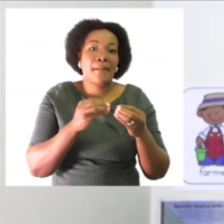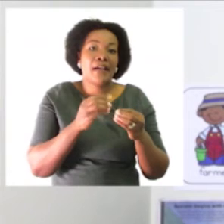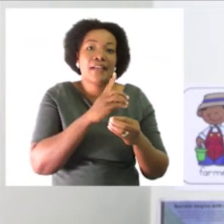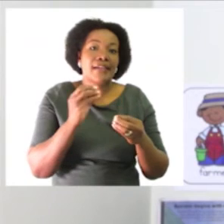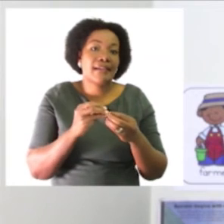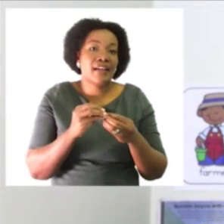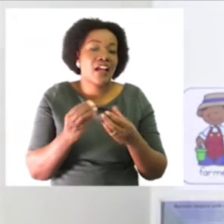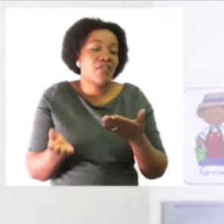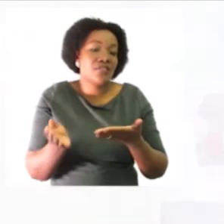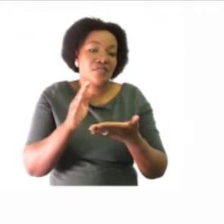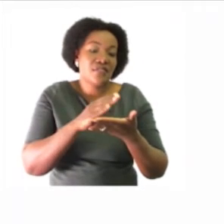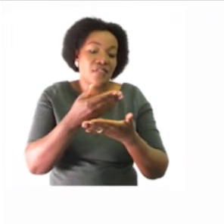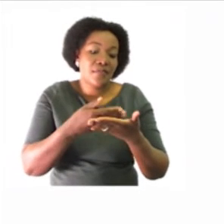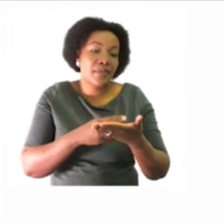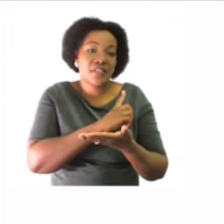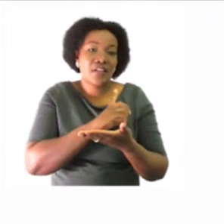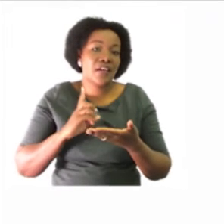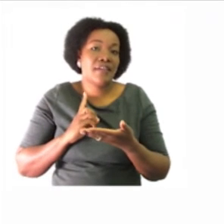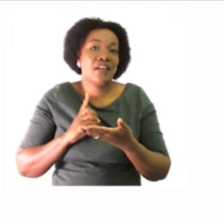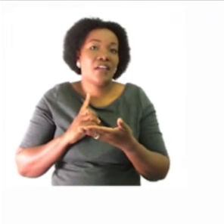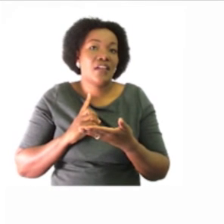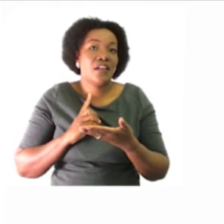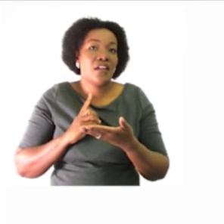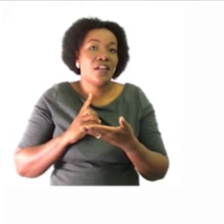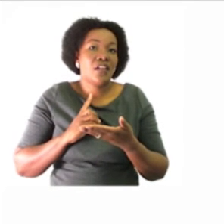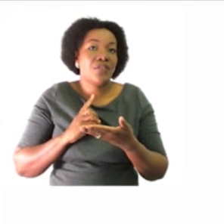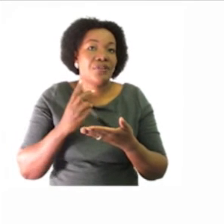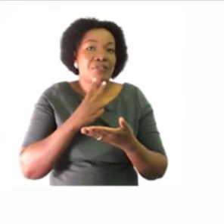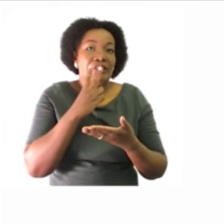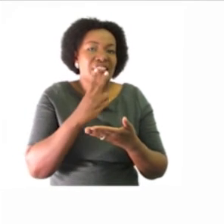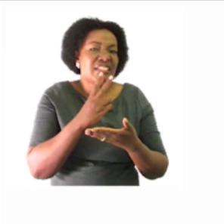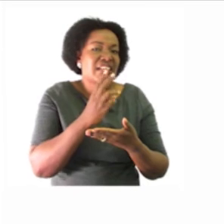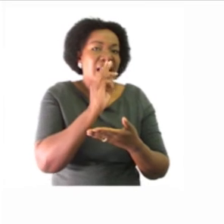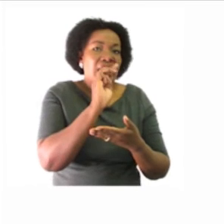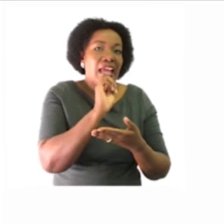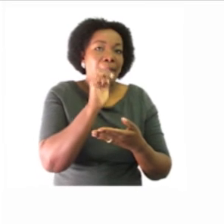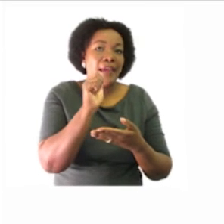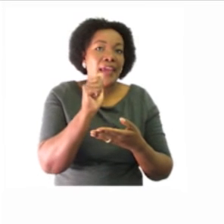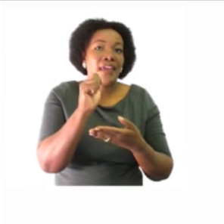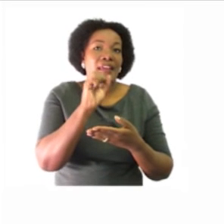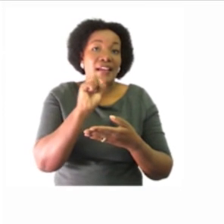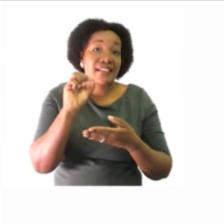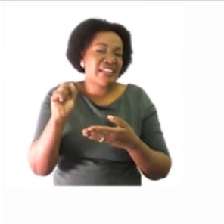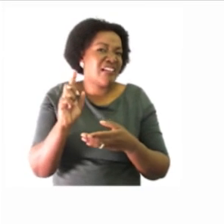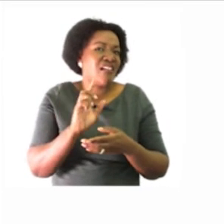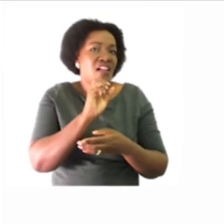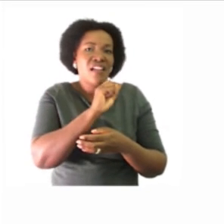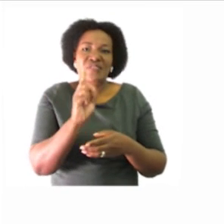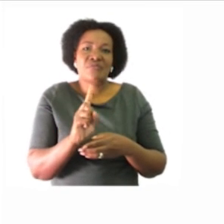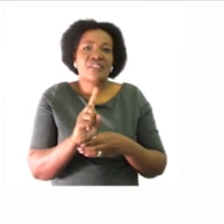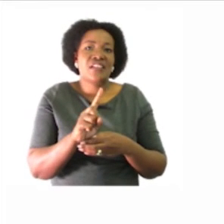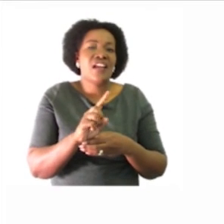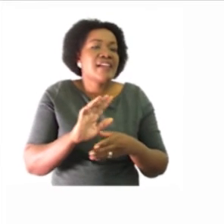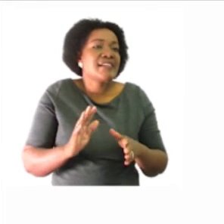turn to page 11. We are going to look at mass. What is mass? Mass is